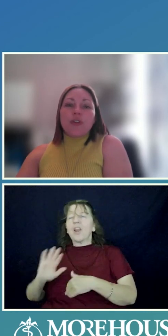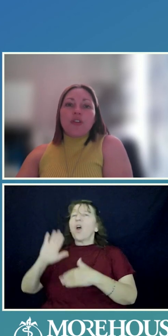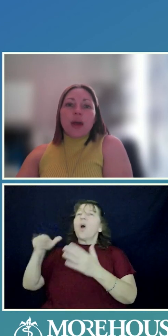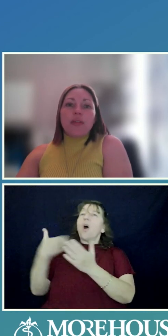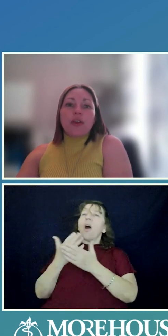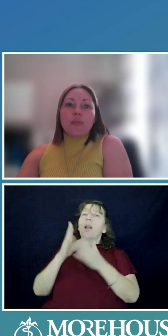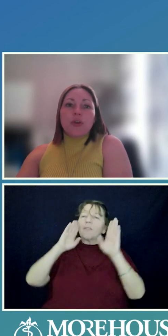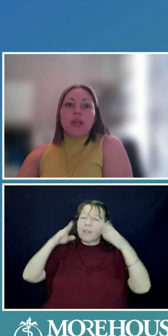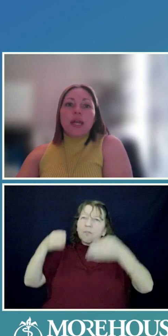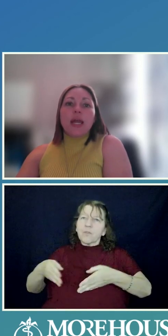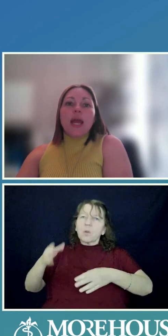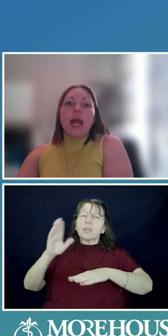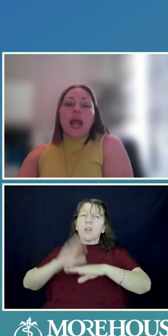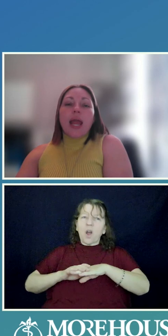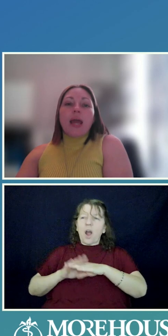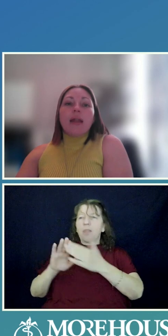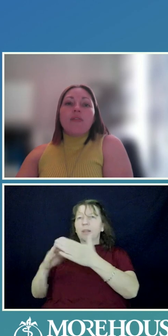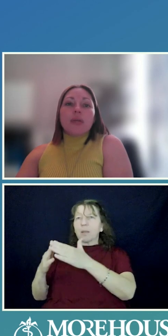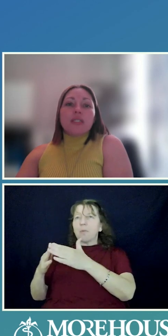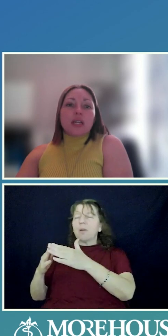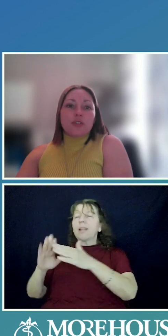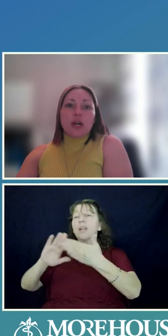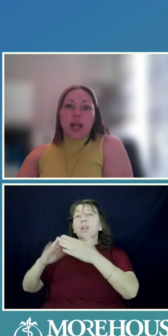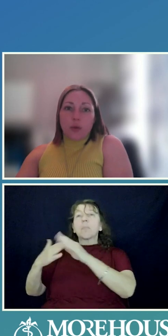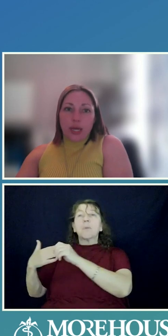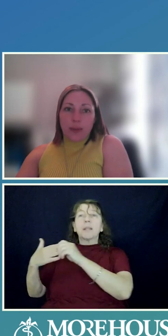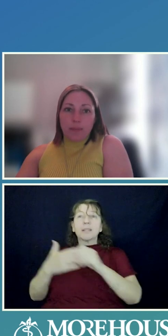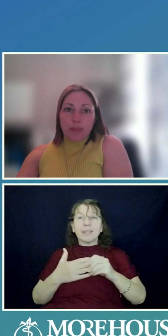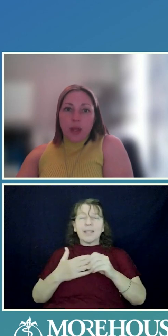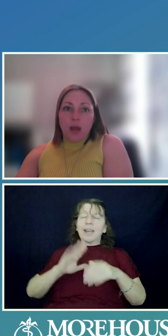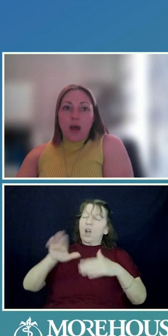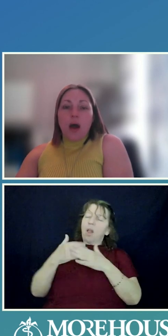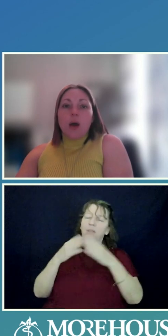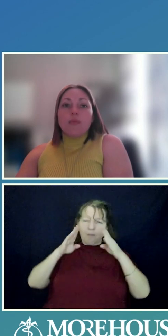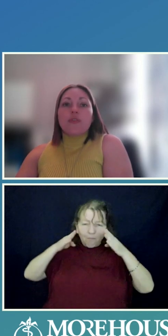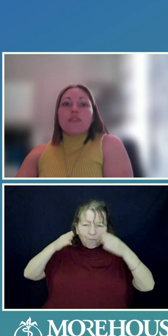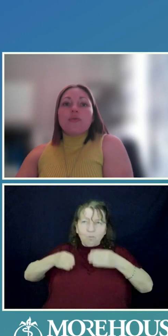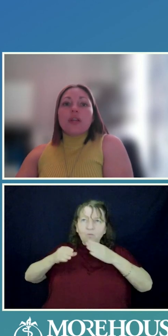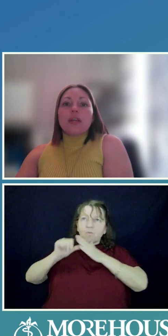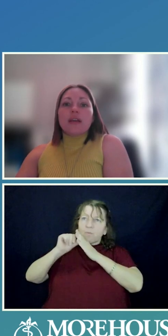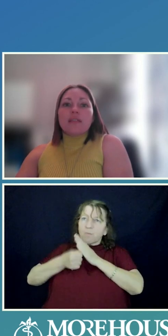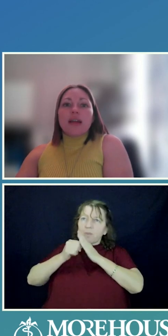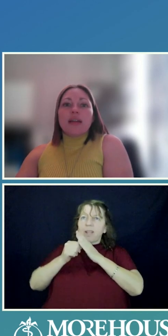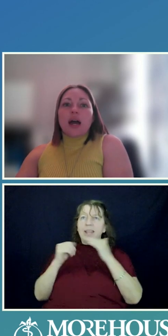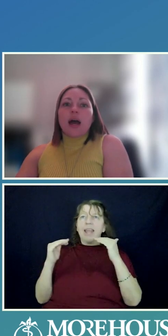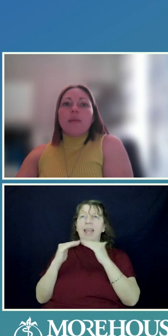community, driven by the community, and have been centered on equity. So it's a